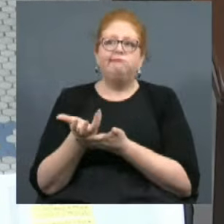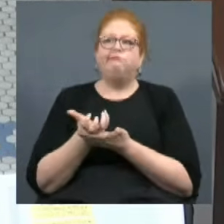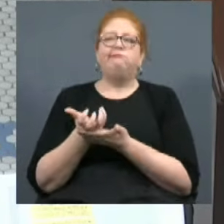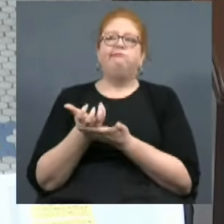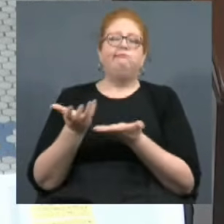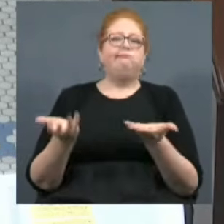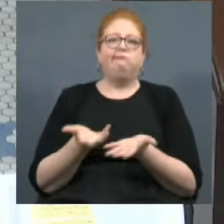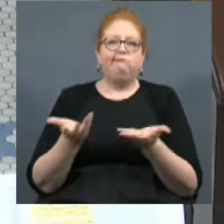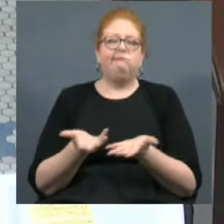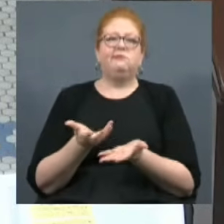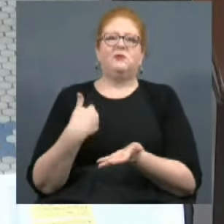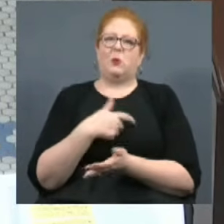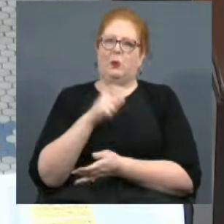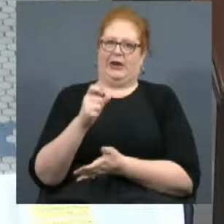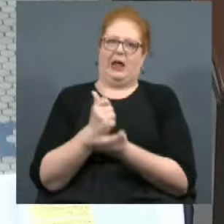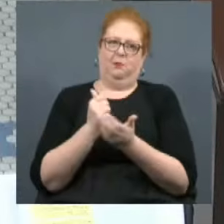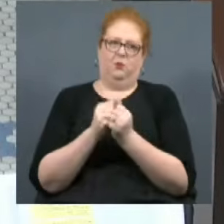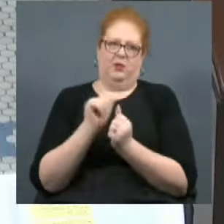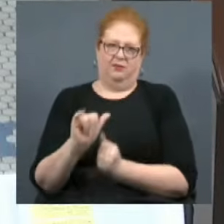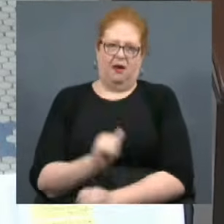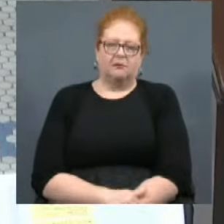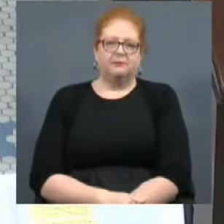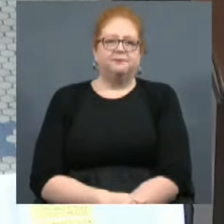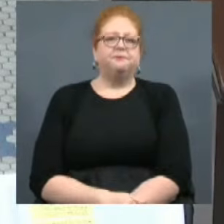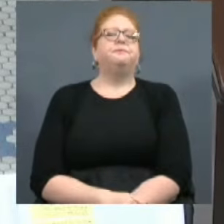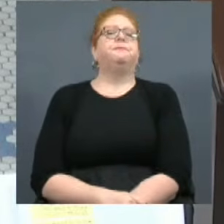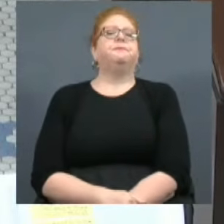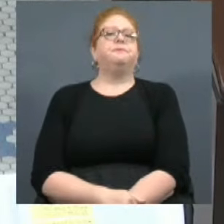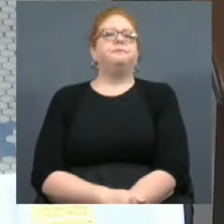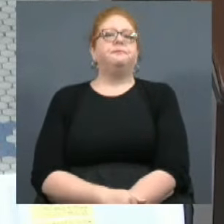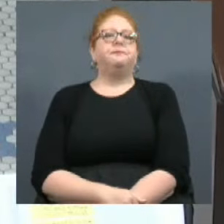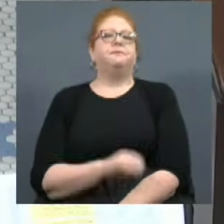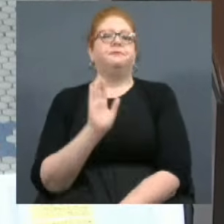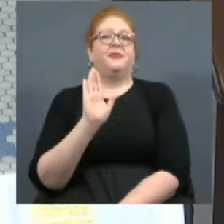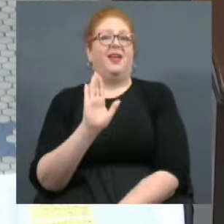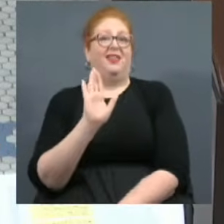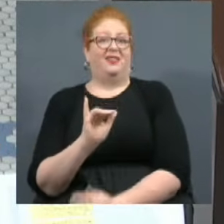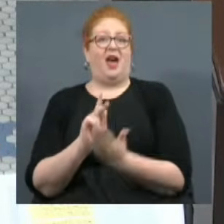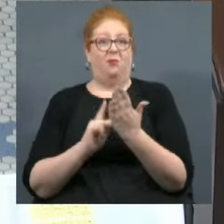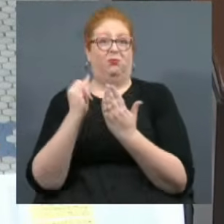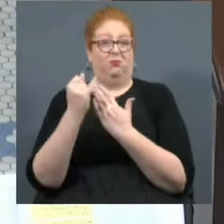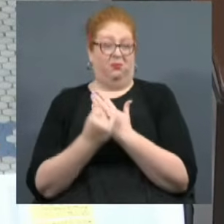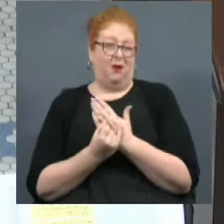So as far as this project's concerned, Director Adcock,